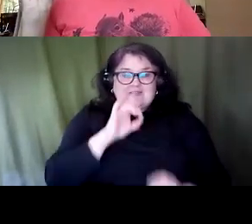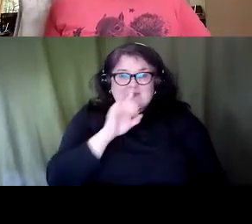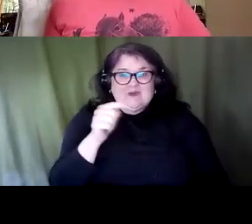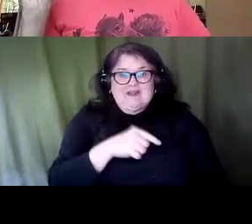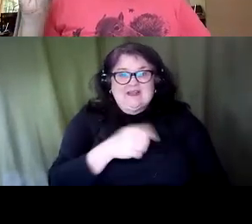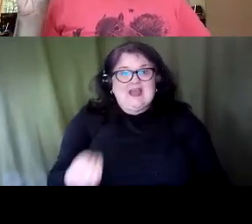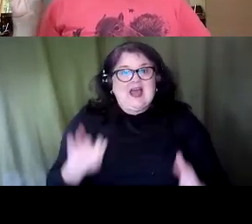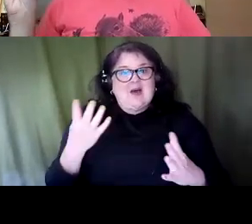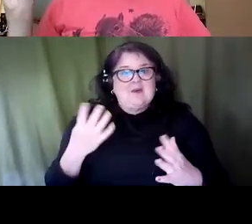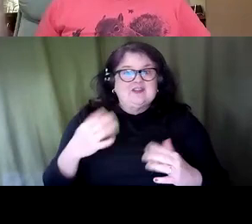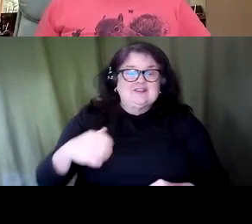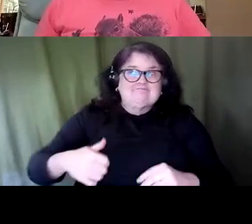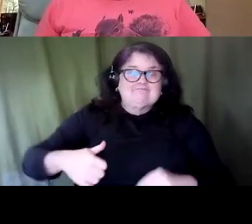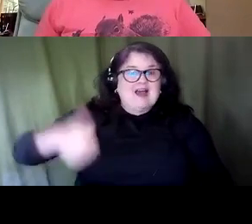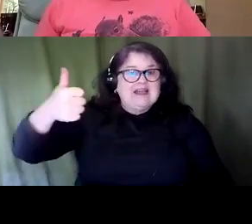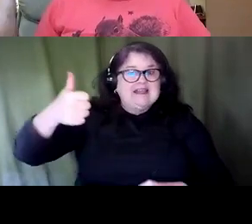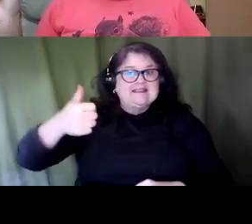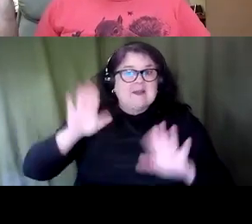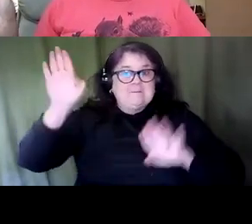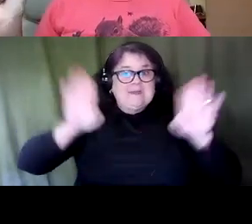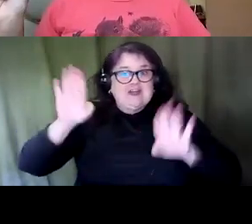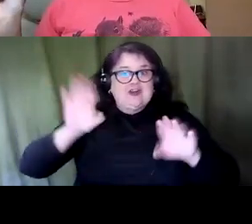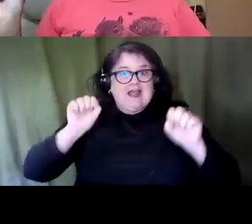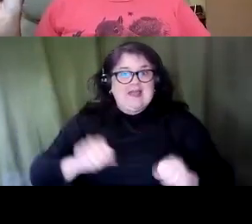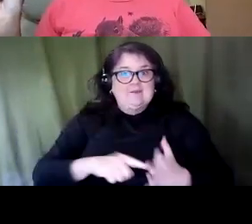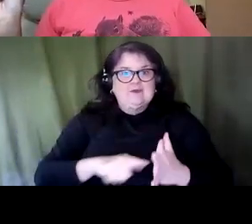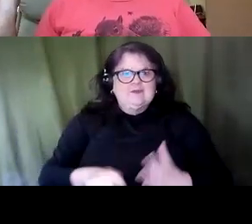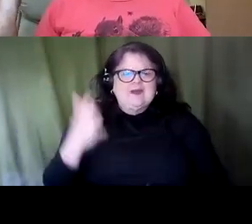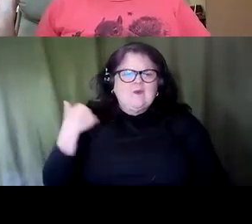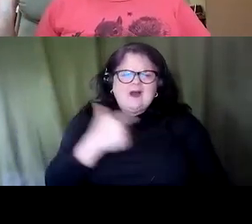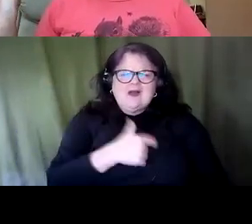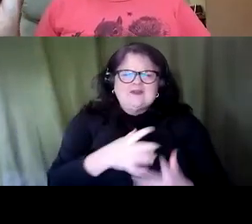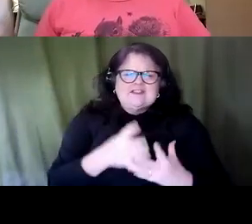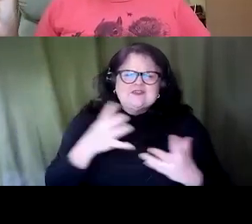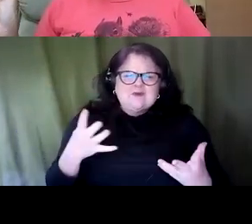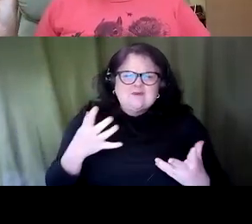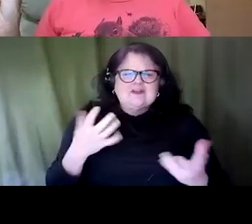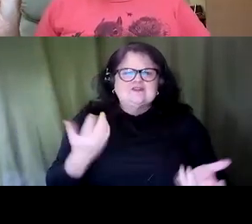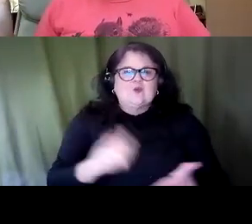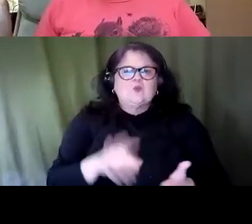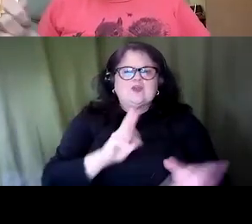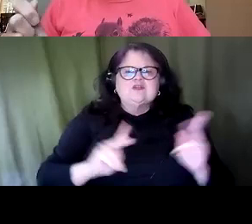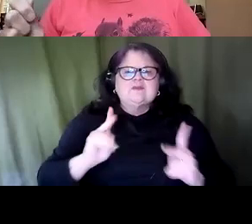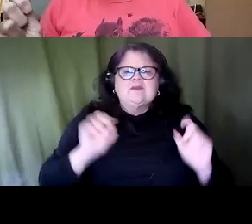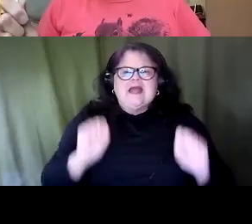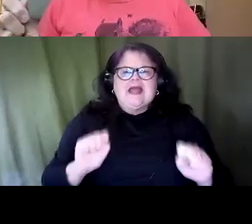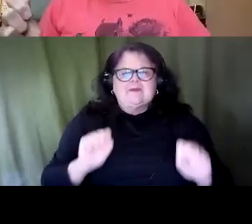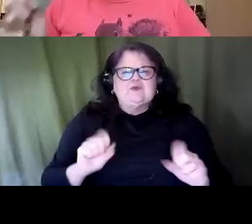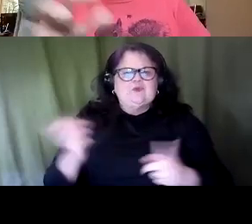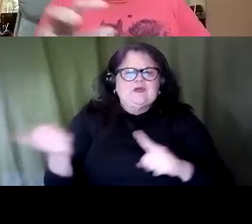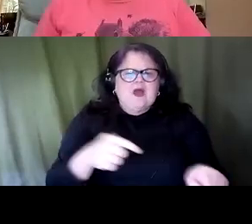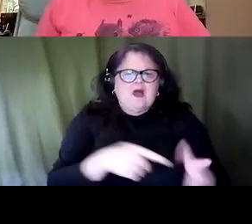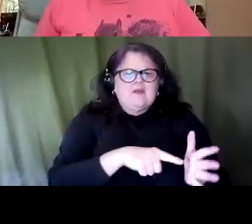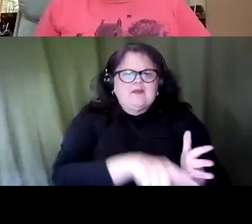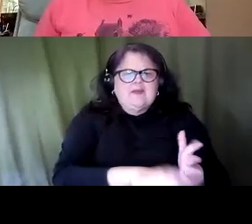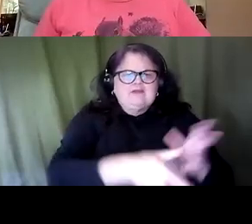that the highest bidder is able to pay. And why do we put so much weight on what rich people are able to come and pay to